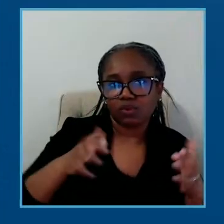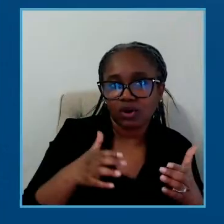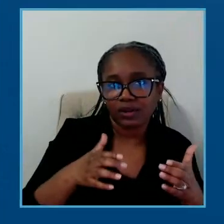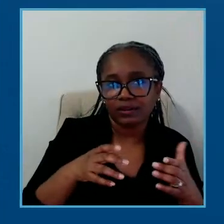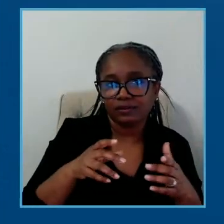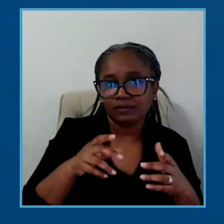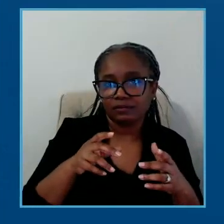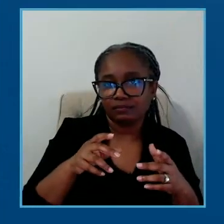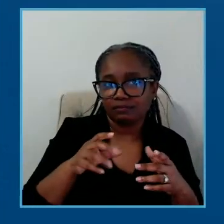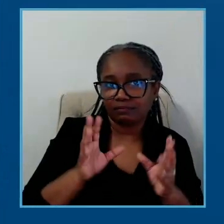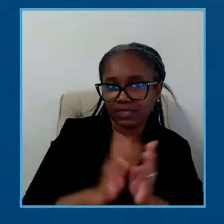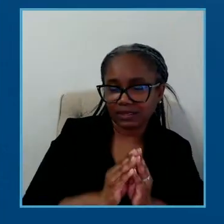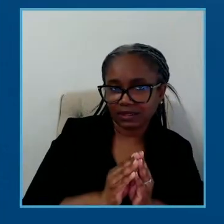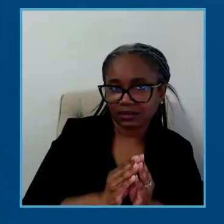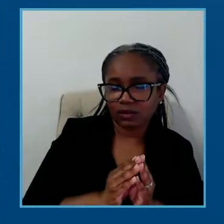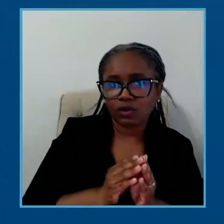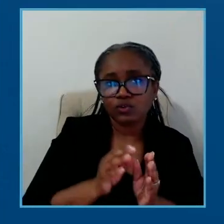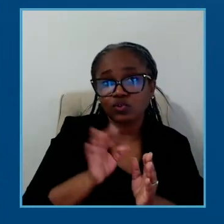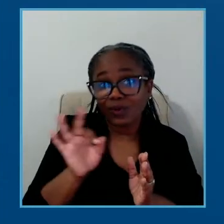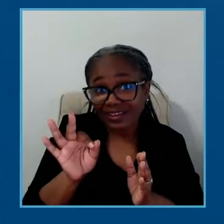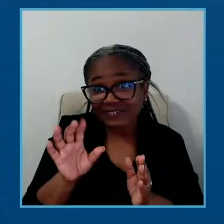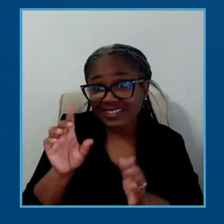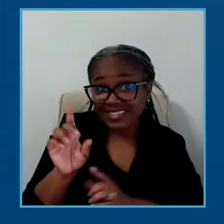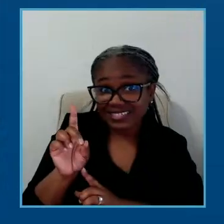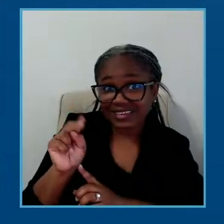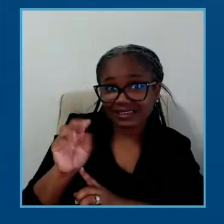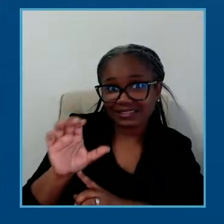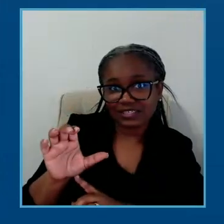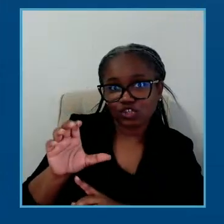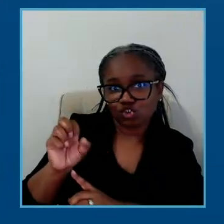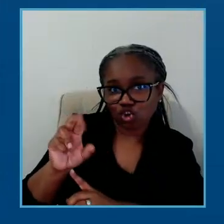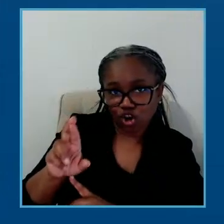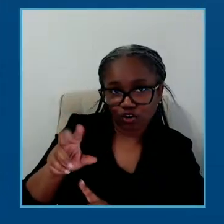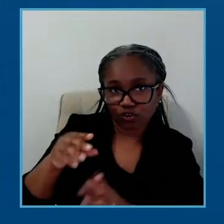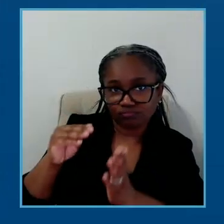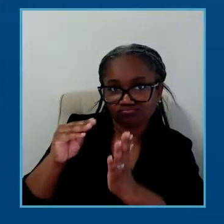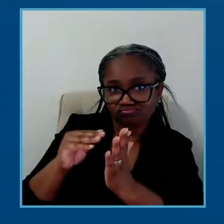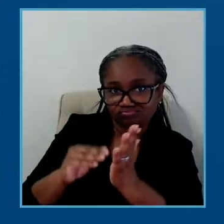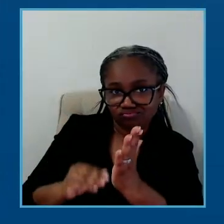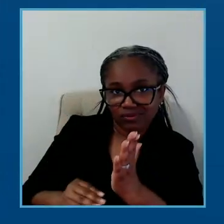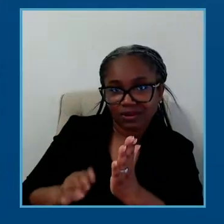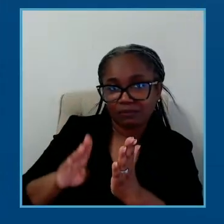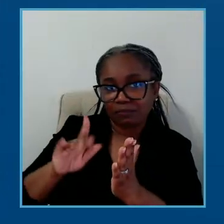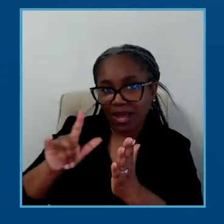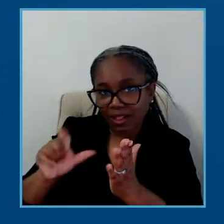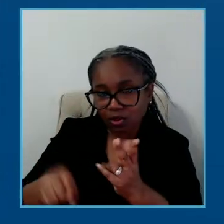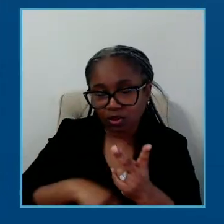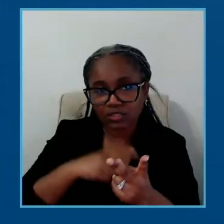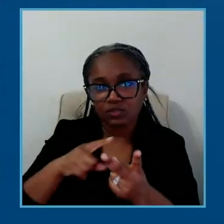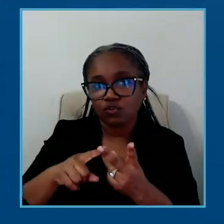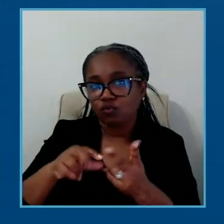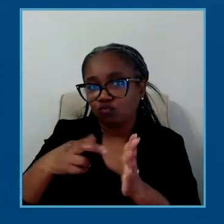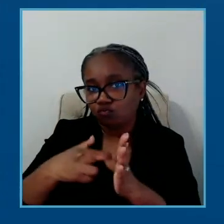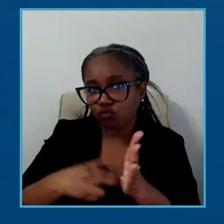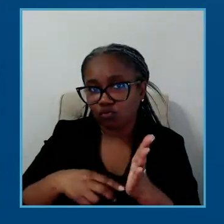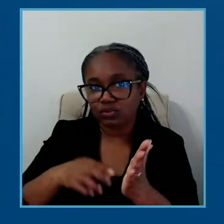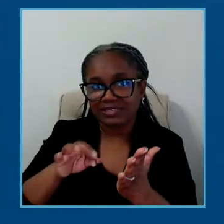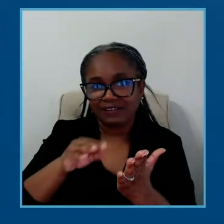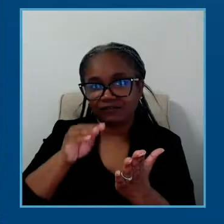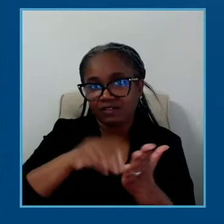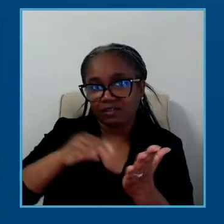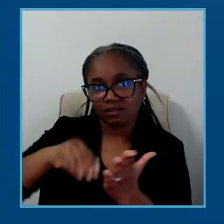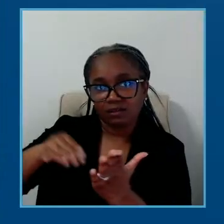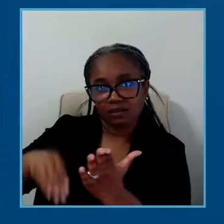when the DNC's own charter and bylaws and rules are